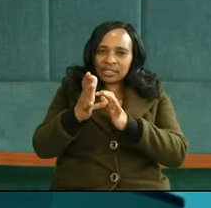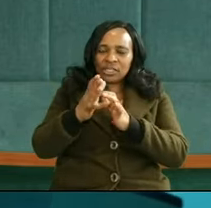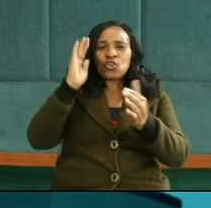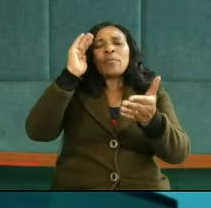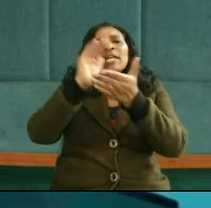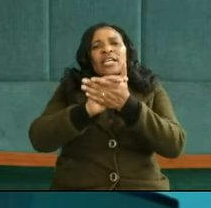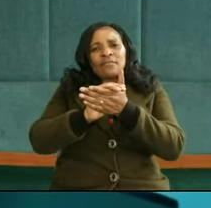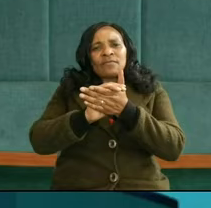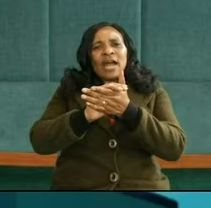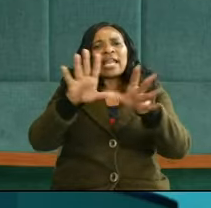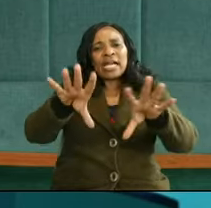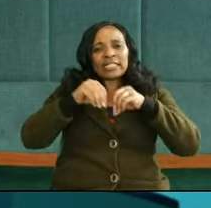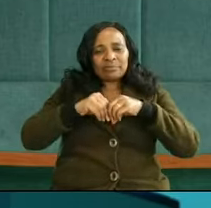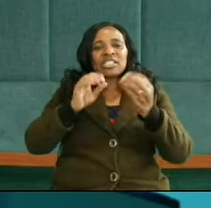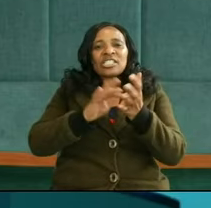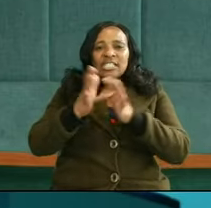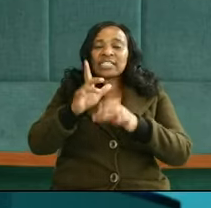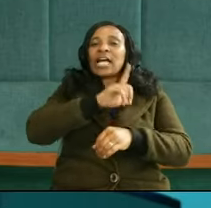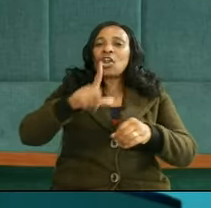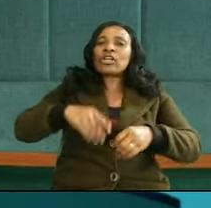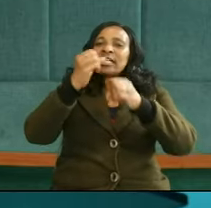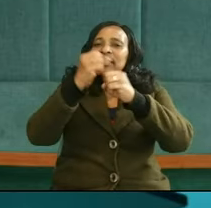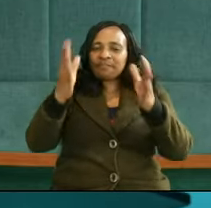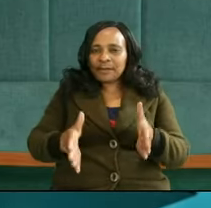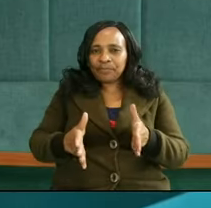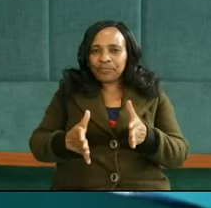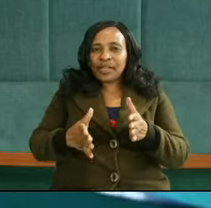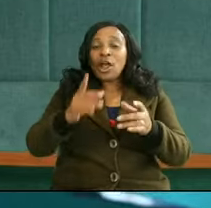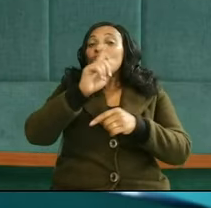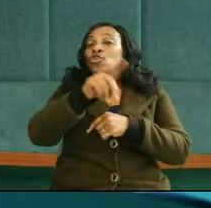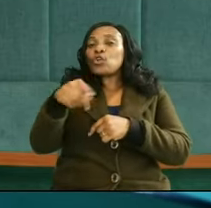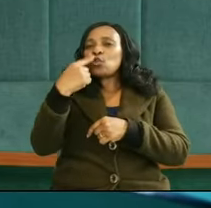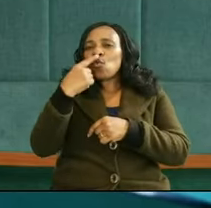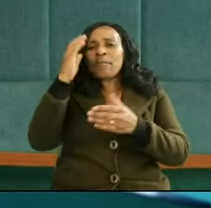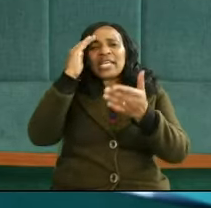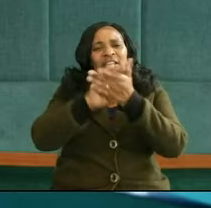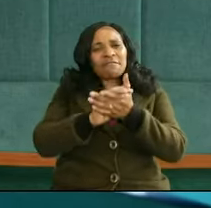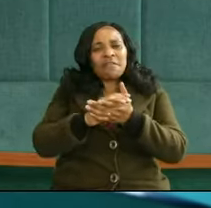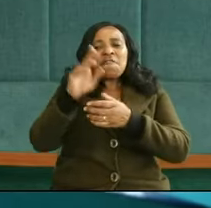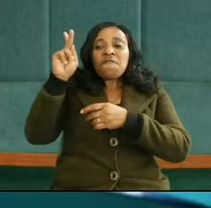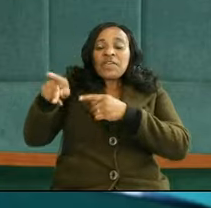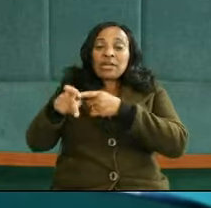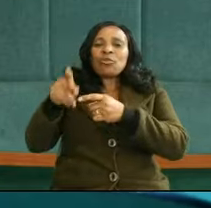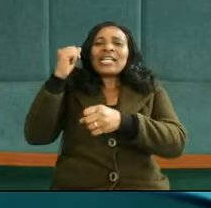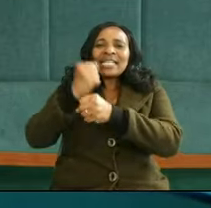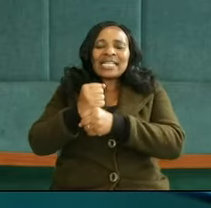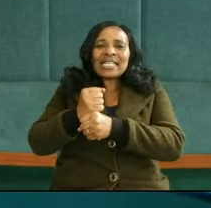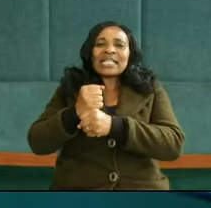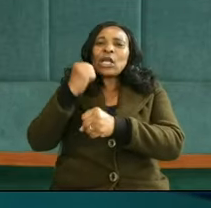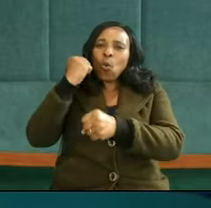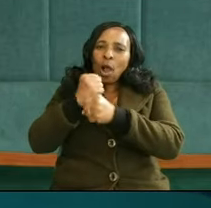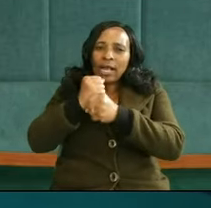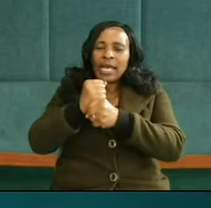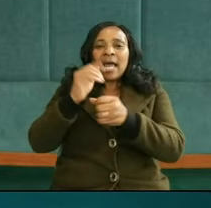accept Jesus as your Lord and Savior. Let me see by a show of hand those who also believe like Philip believed in the Lamb. Let